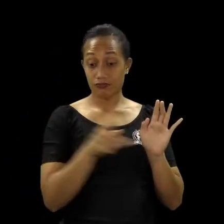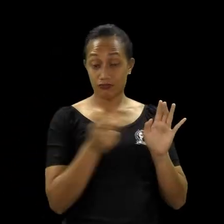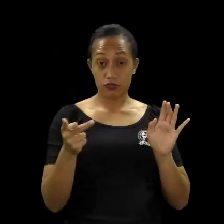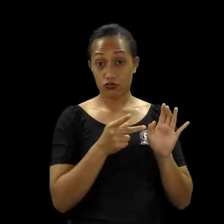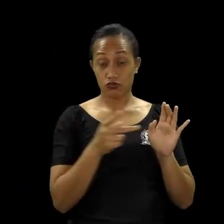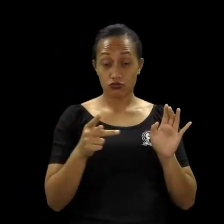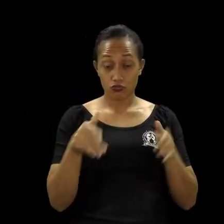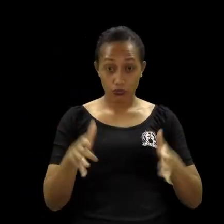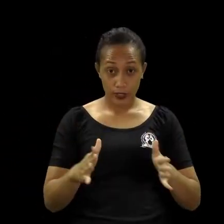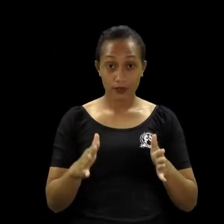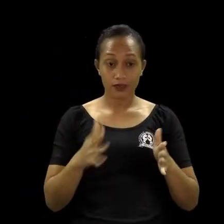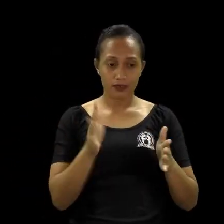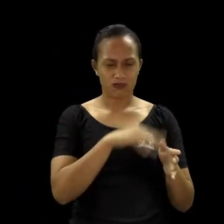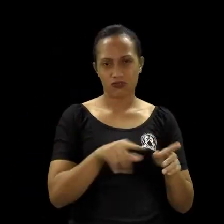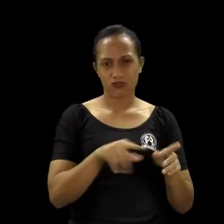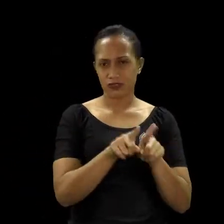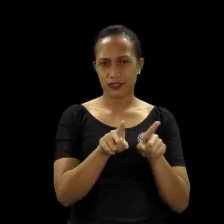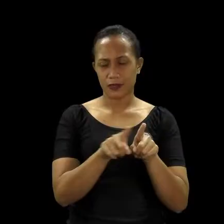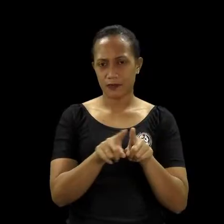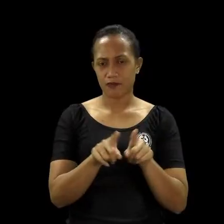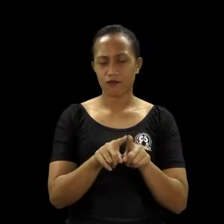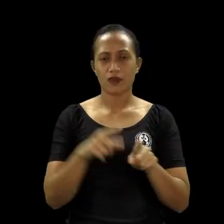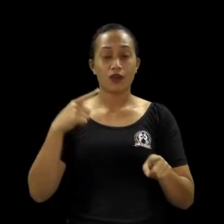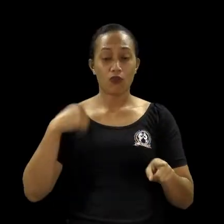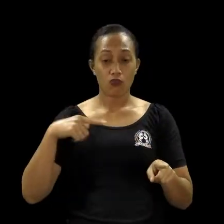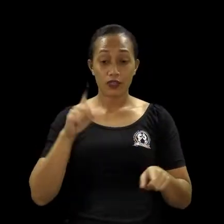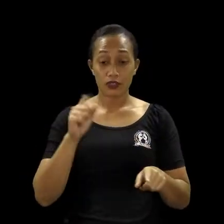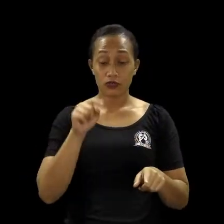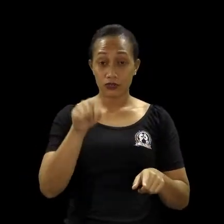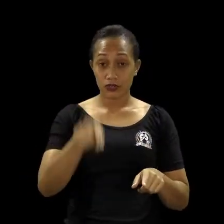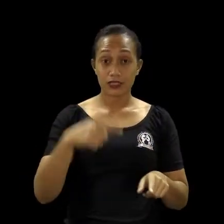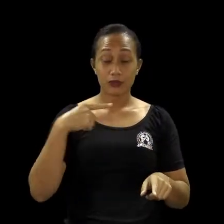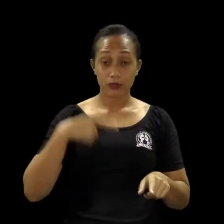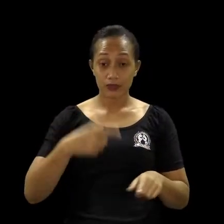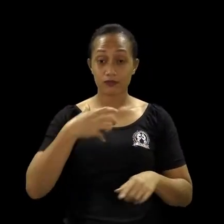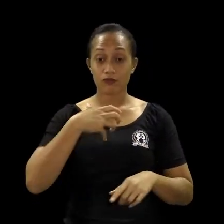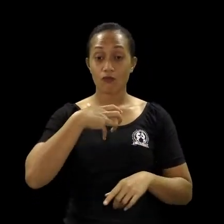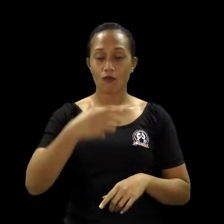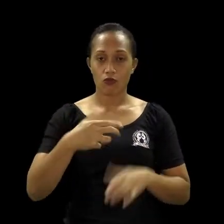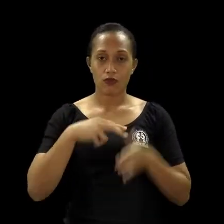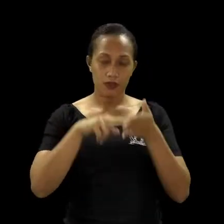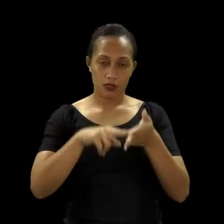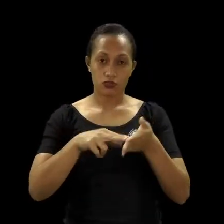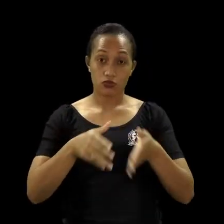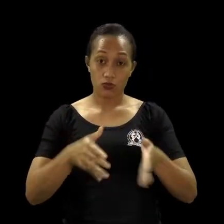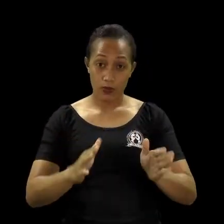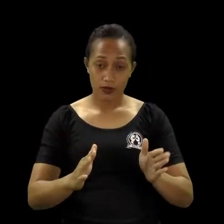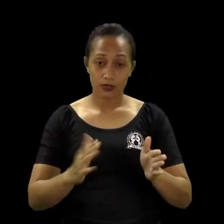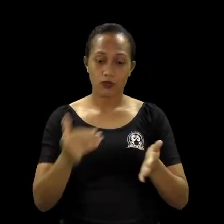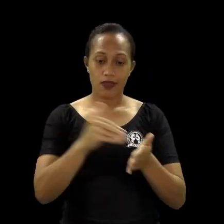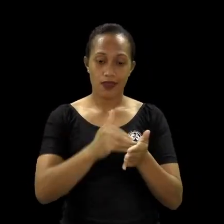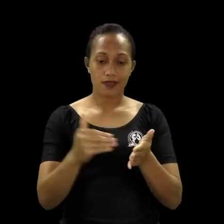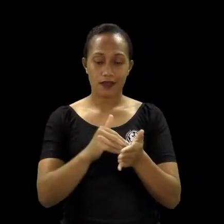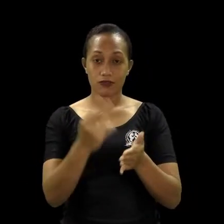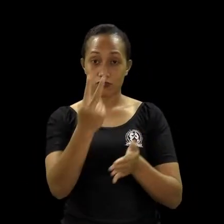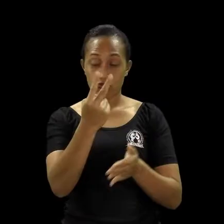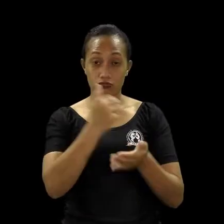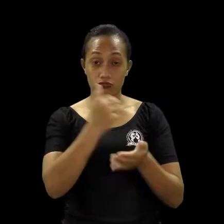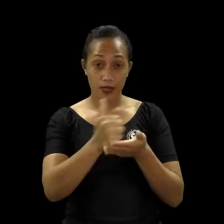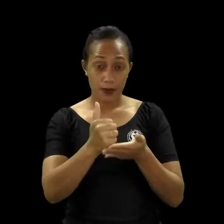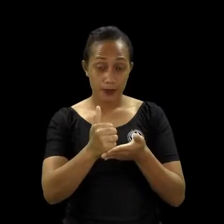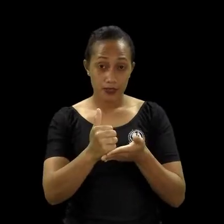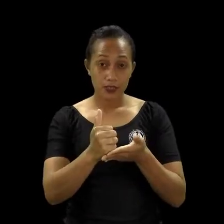two expressions are the exact same thing. And the reason why I did that is now we'll do the more natural thing of we will add these two numbers, we'll